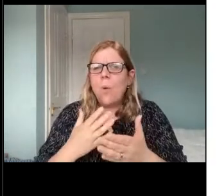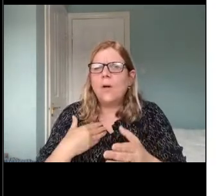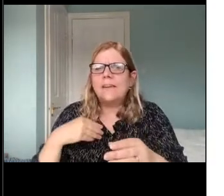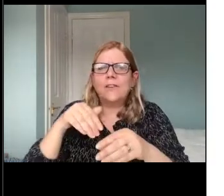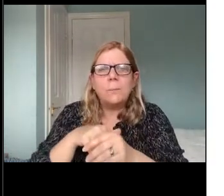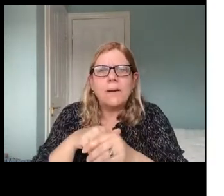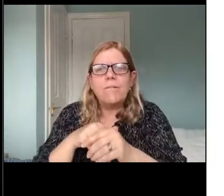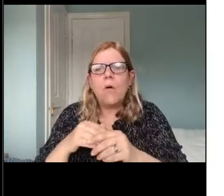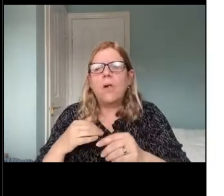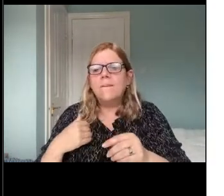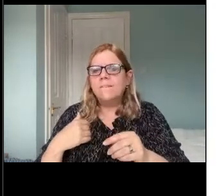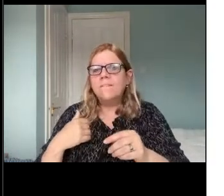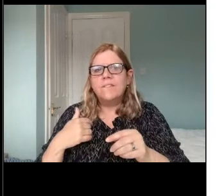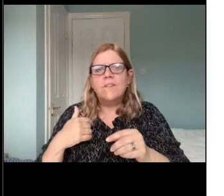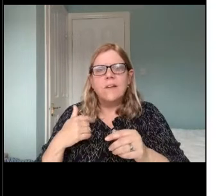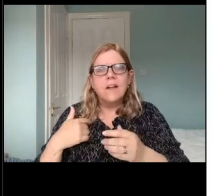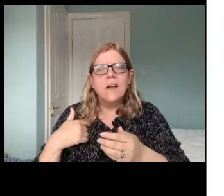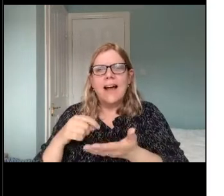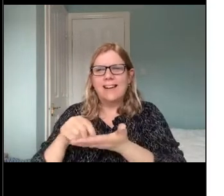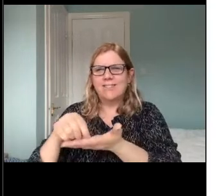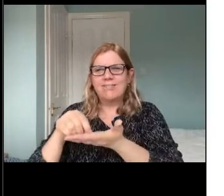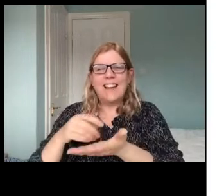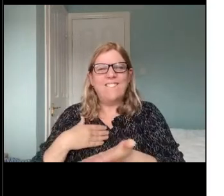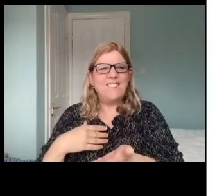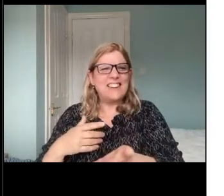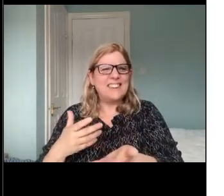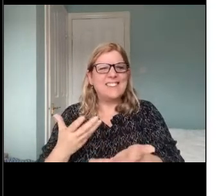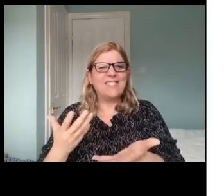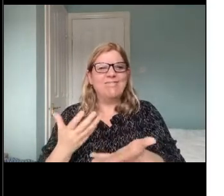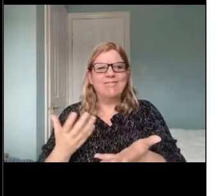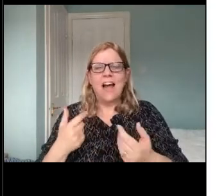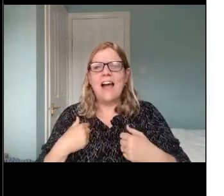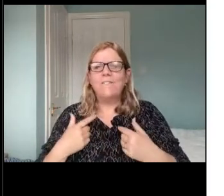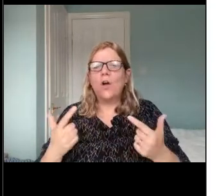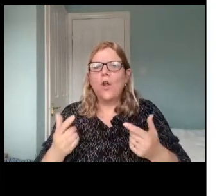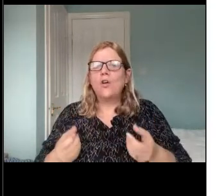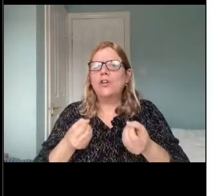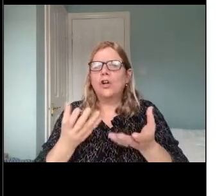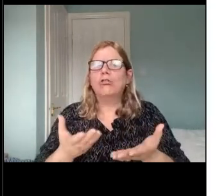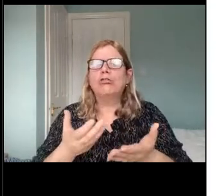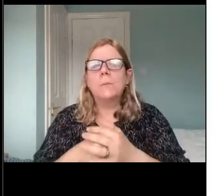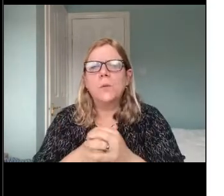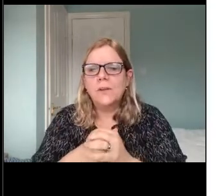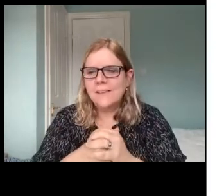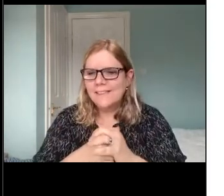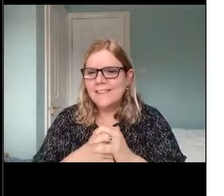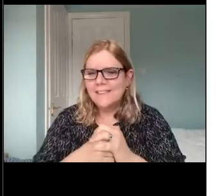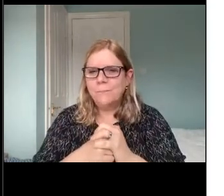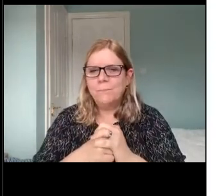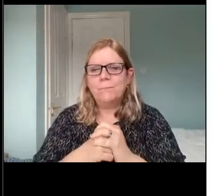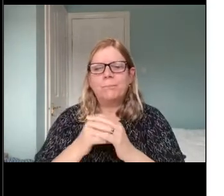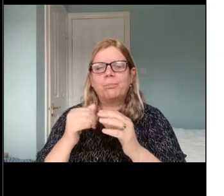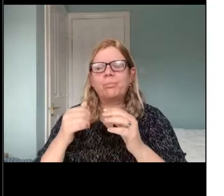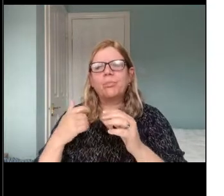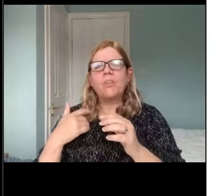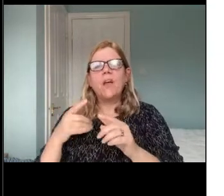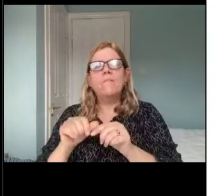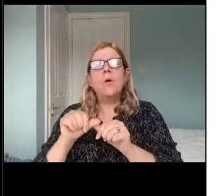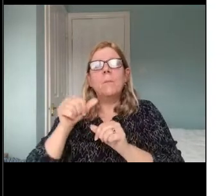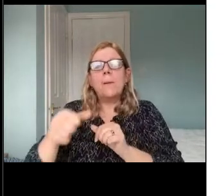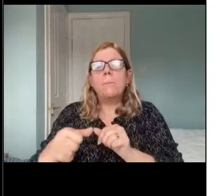students. And I really wanted to be part of that. Notes were not enough. I had so much more I wanted